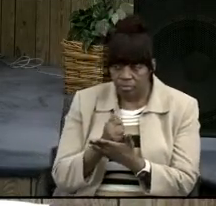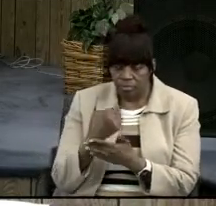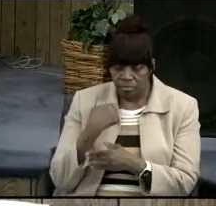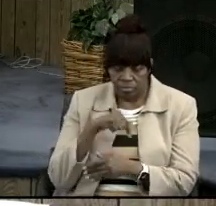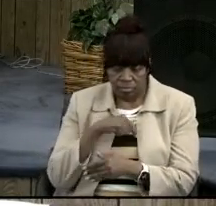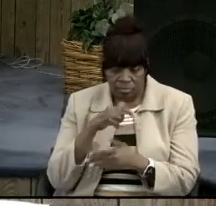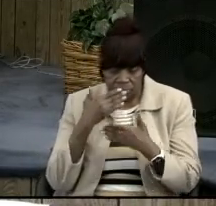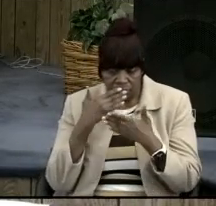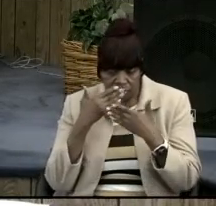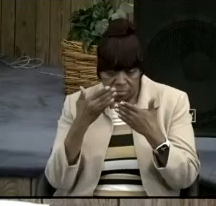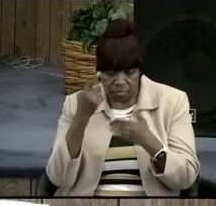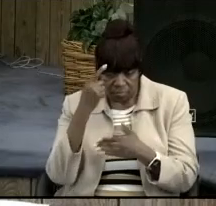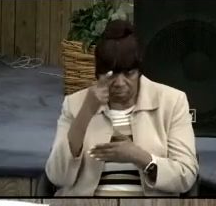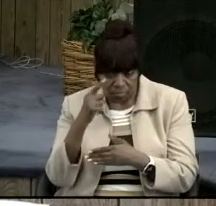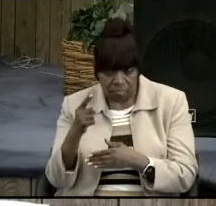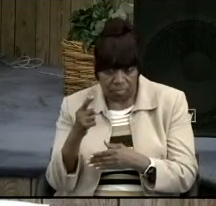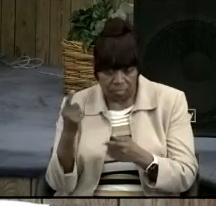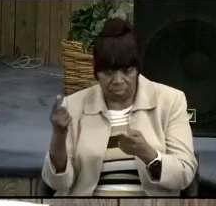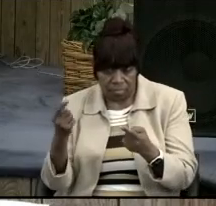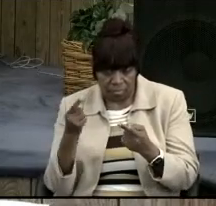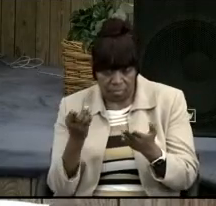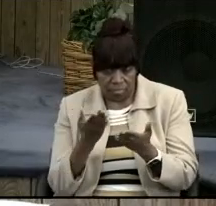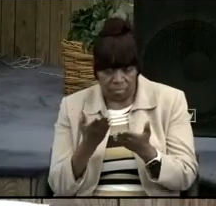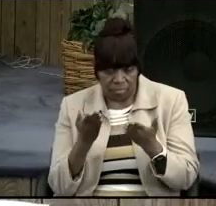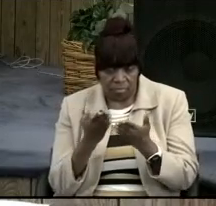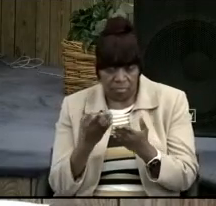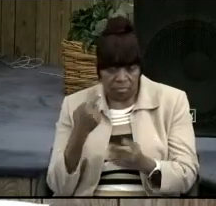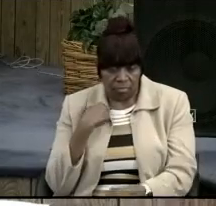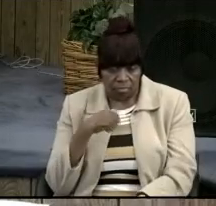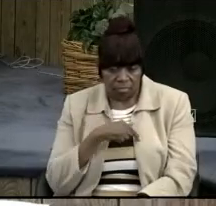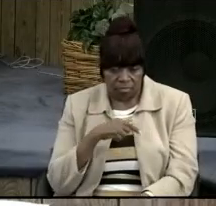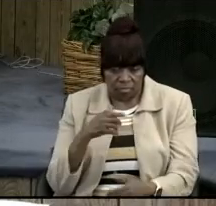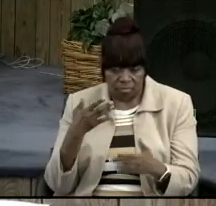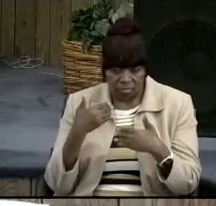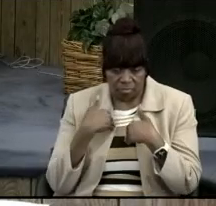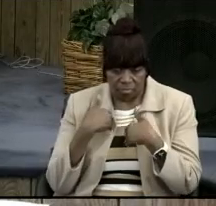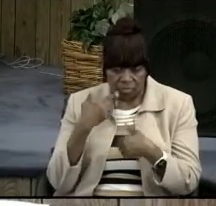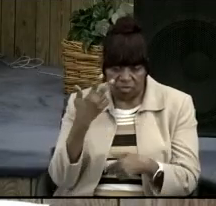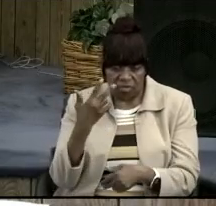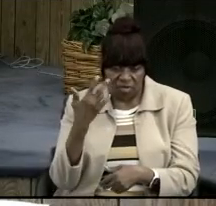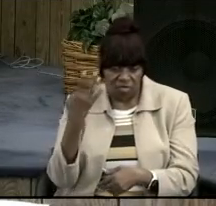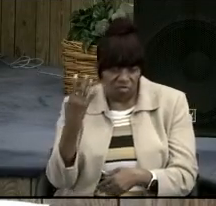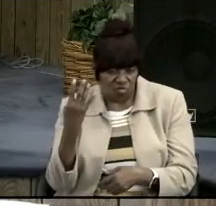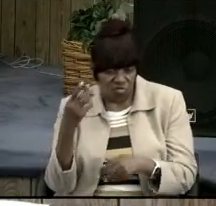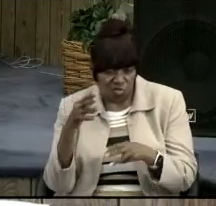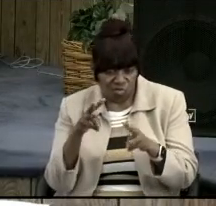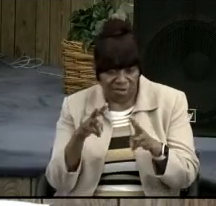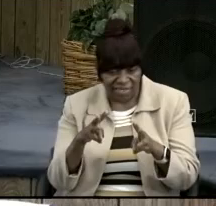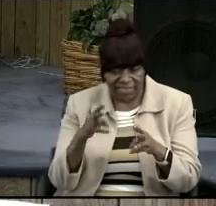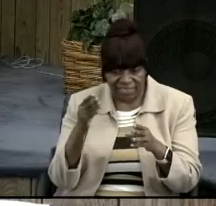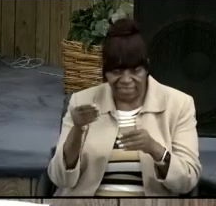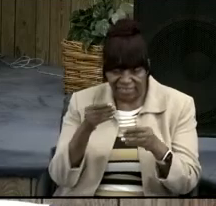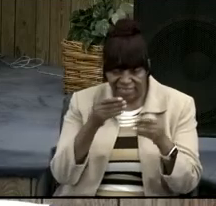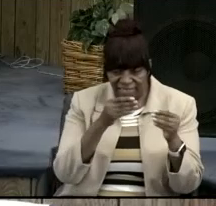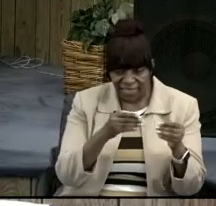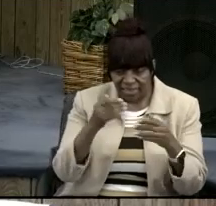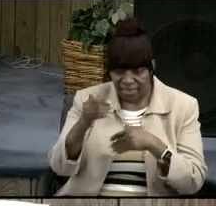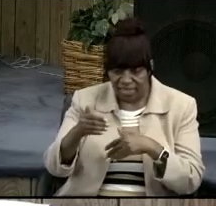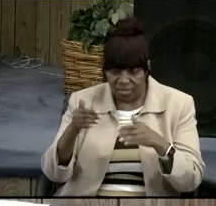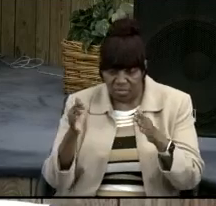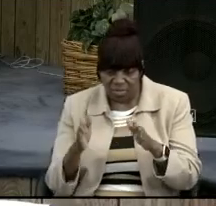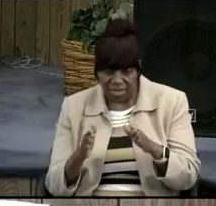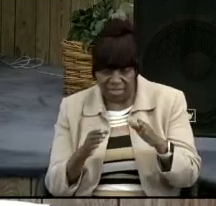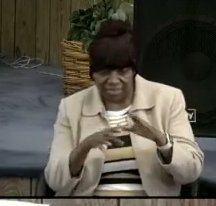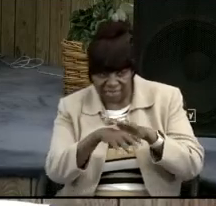We thank you for being with us on today. We have four ways to give. You can leave it in the box out on the